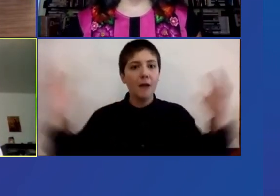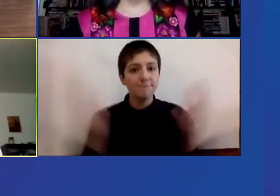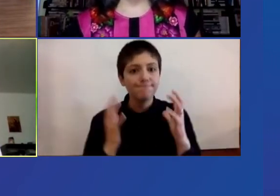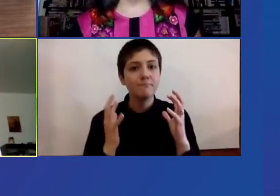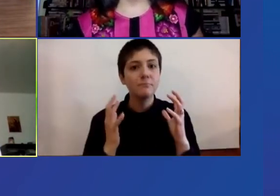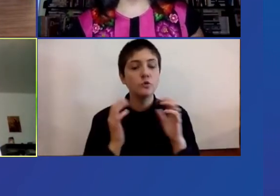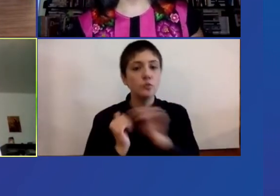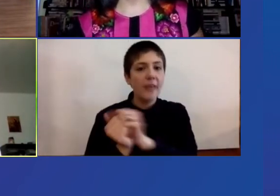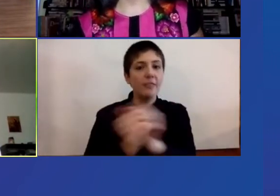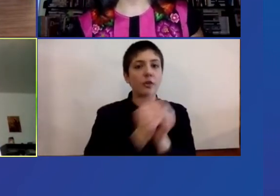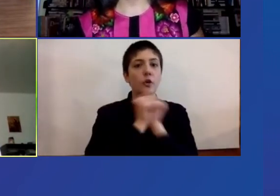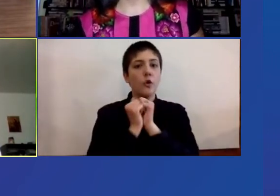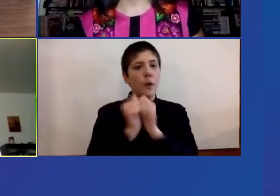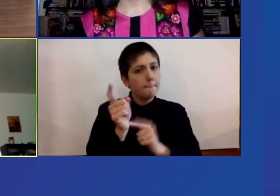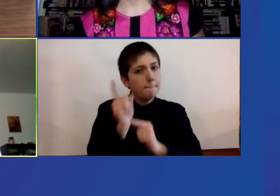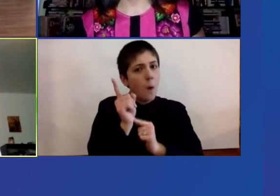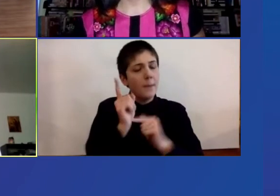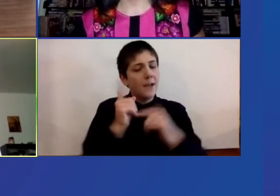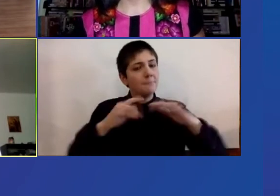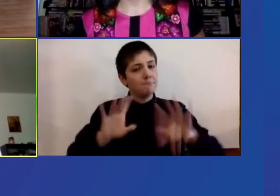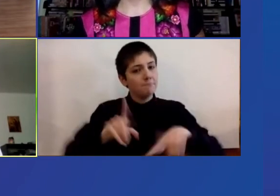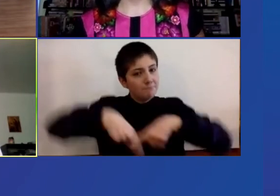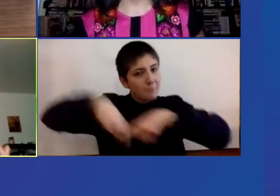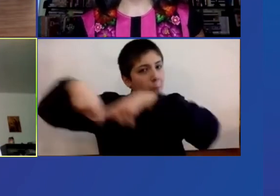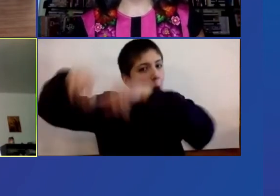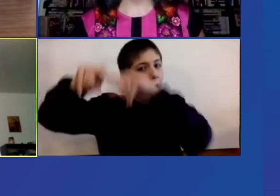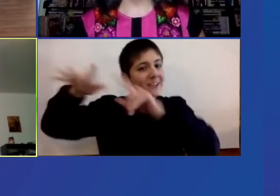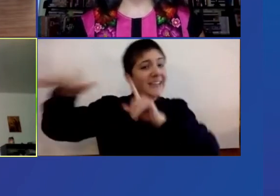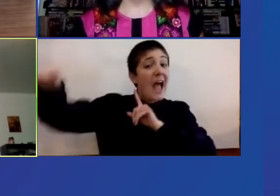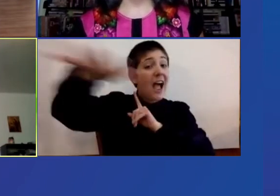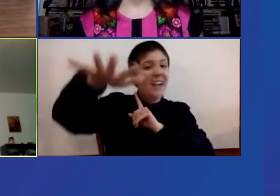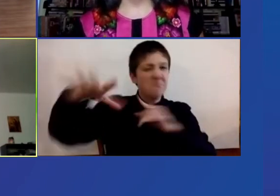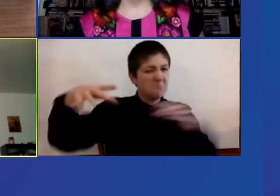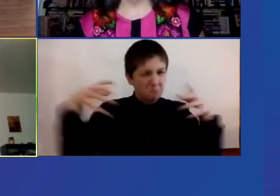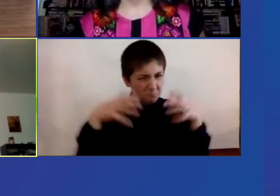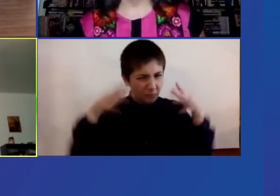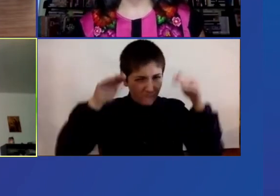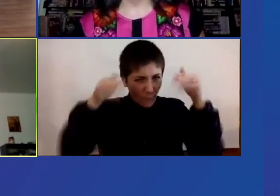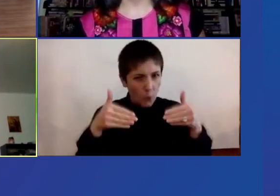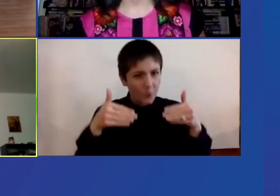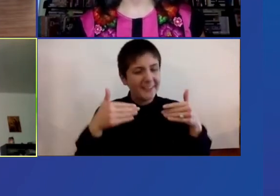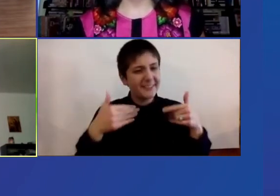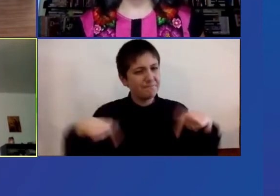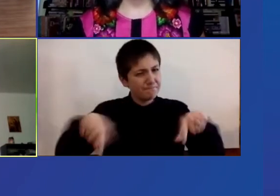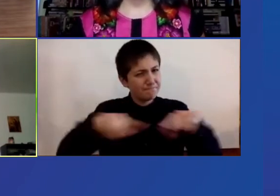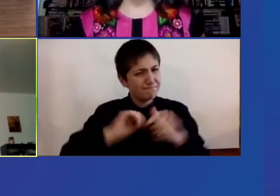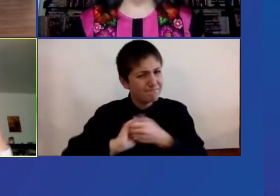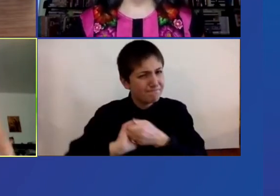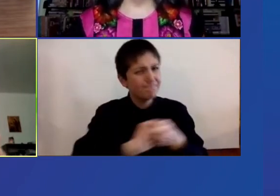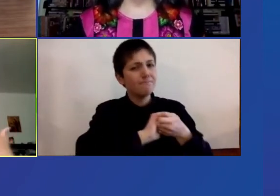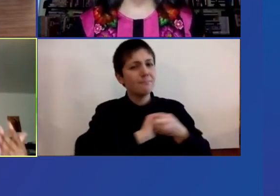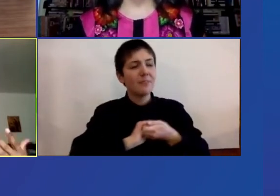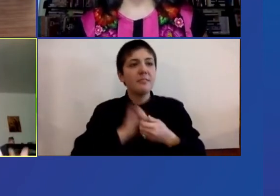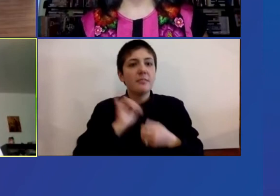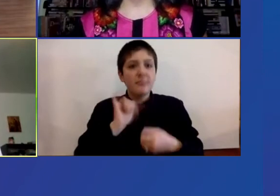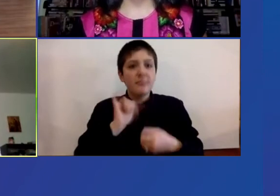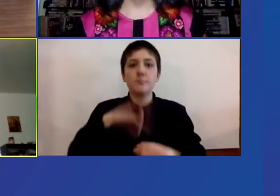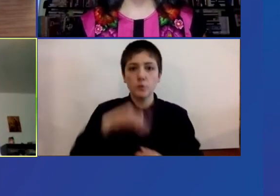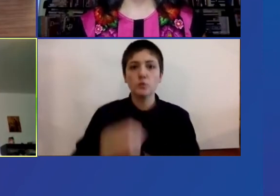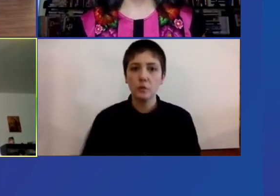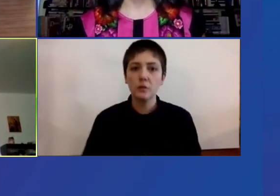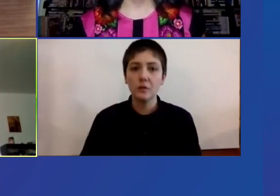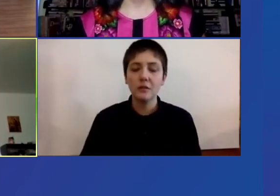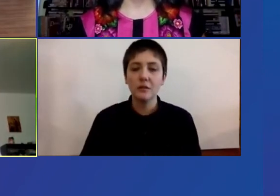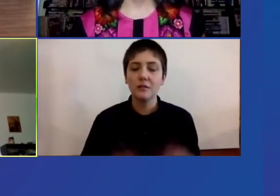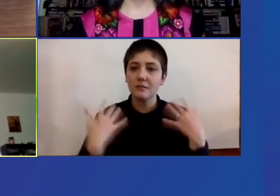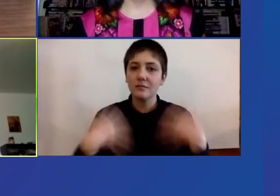improvising together as being something that's inherently spiritual. I think about,